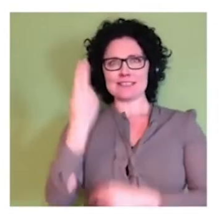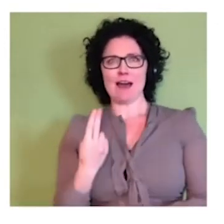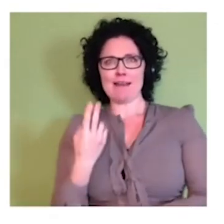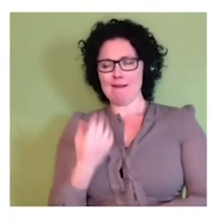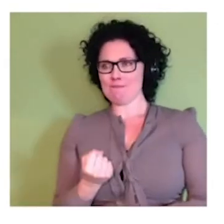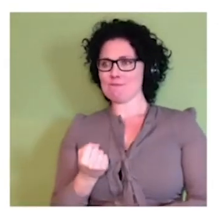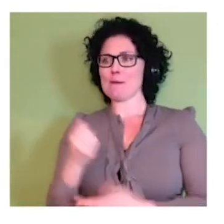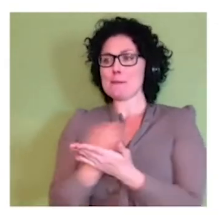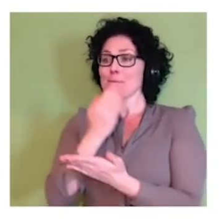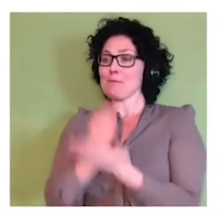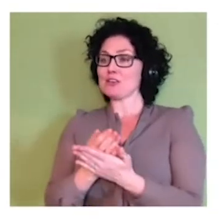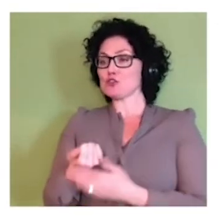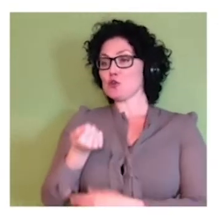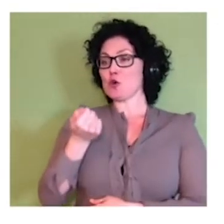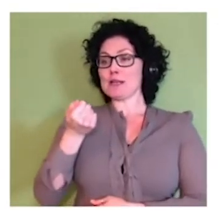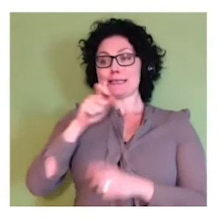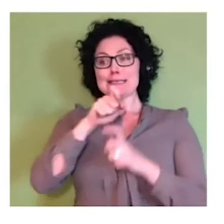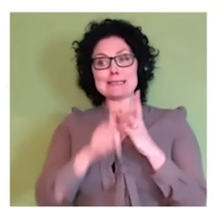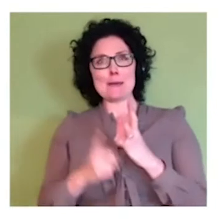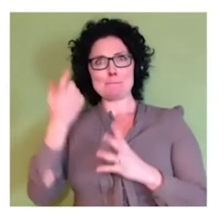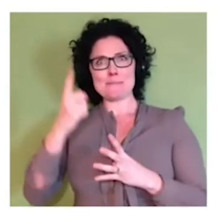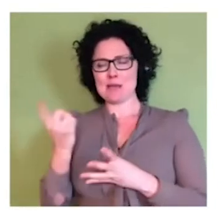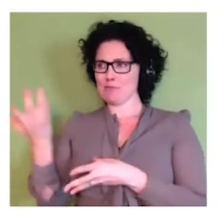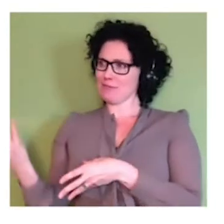integrate disabled people in the design and the